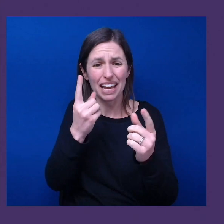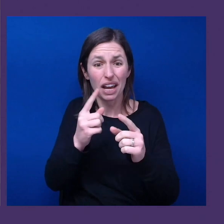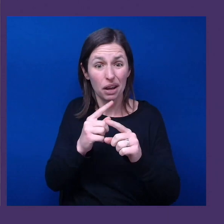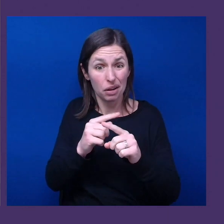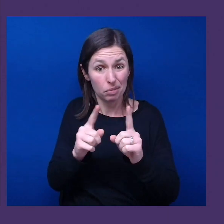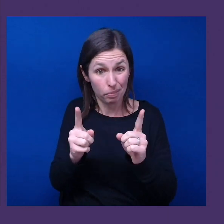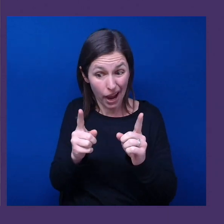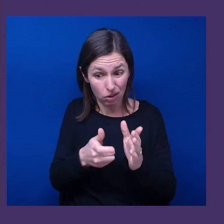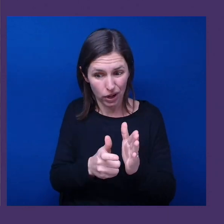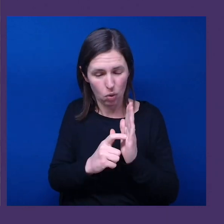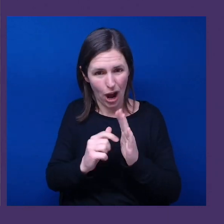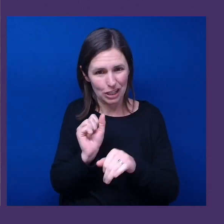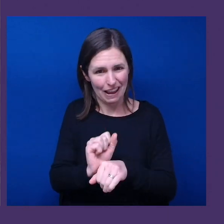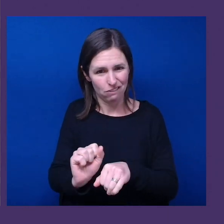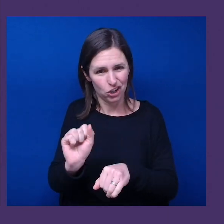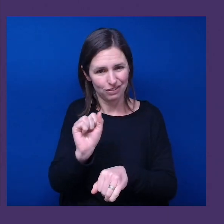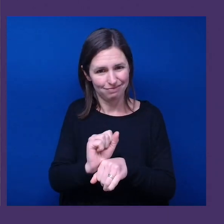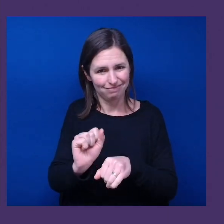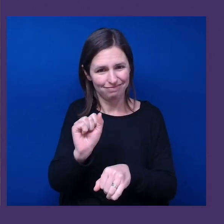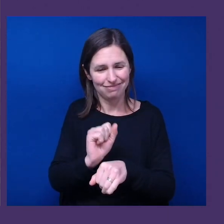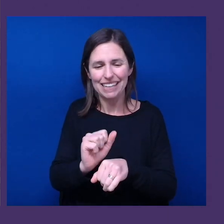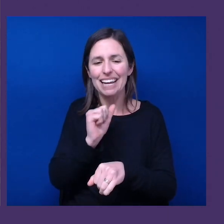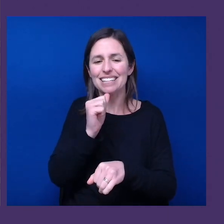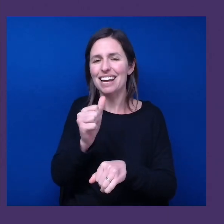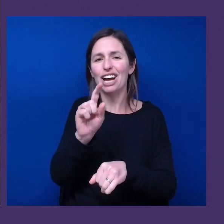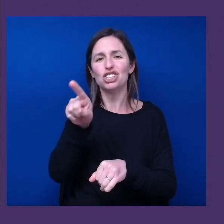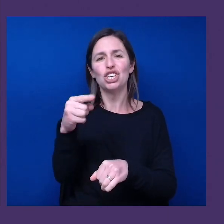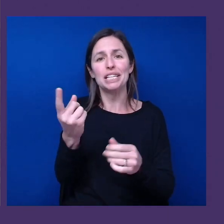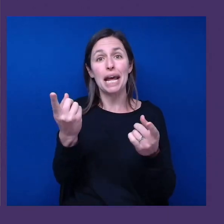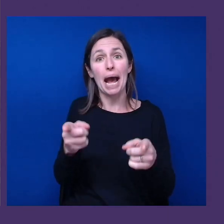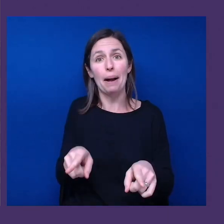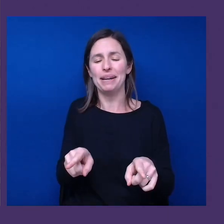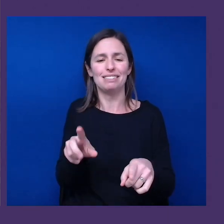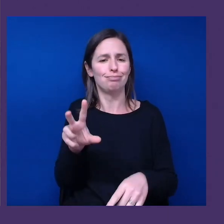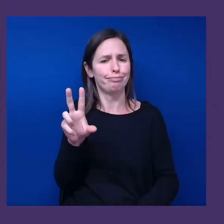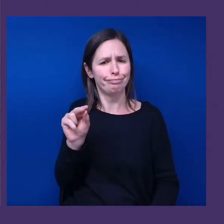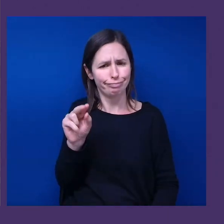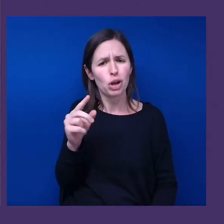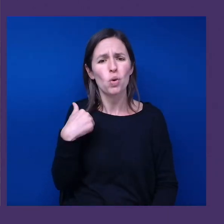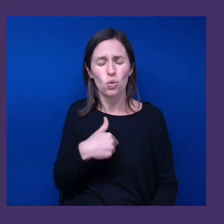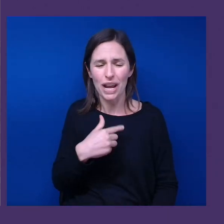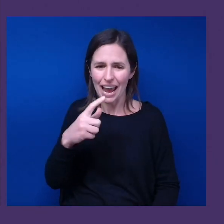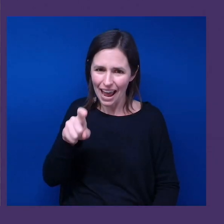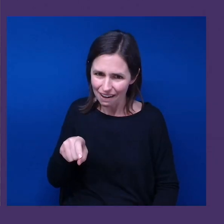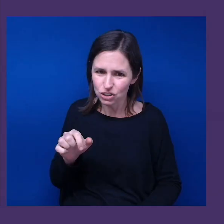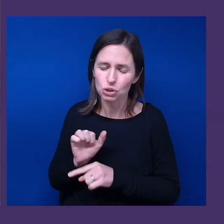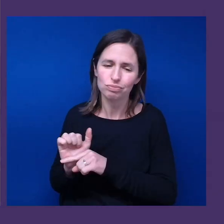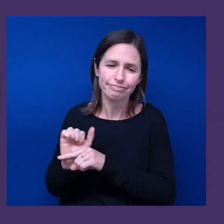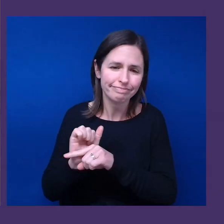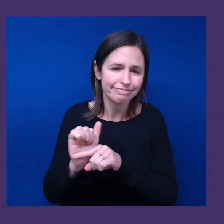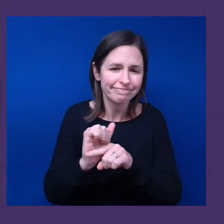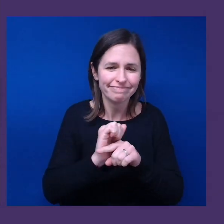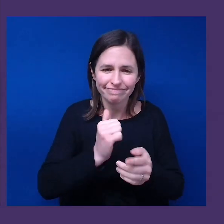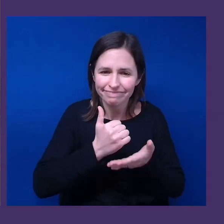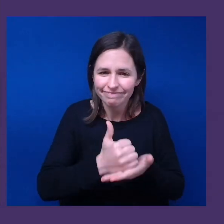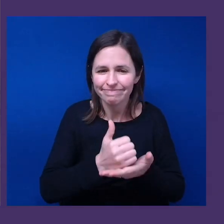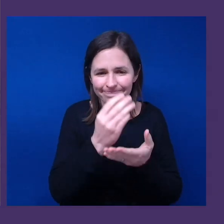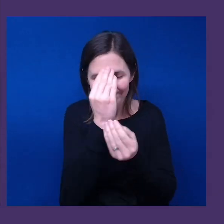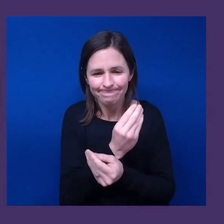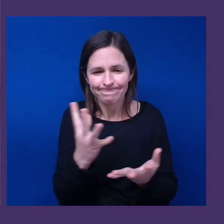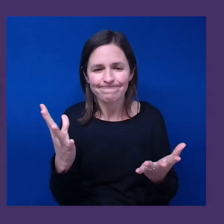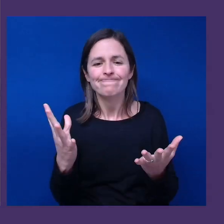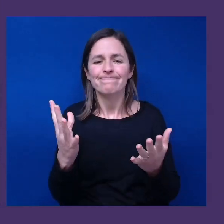happen by accident. And having a good, hardworking, well-intentioned team that helps educate and